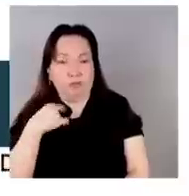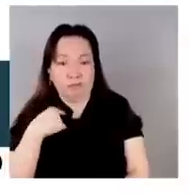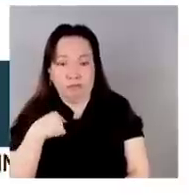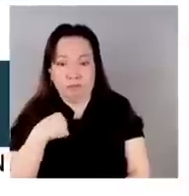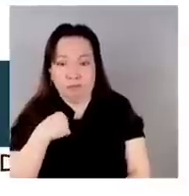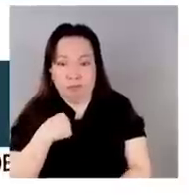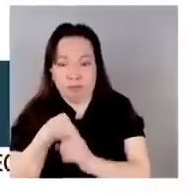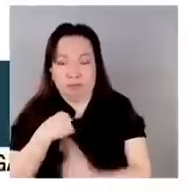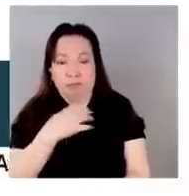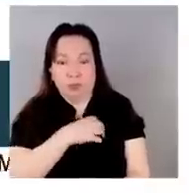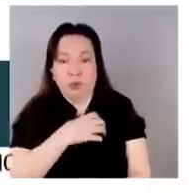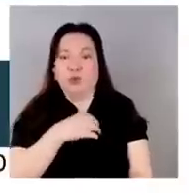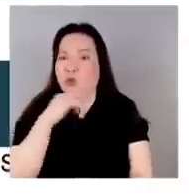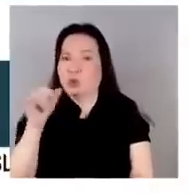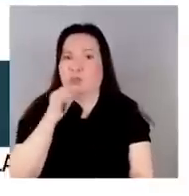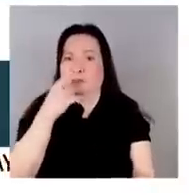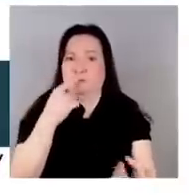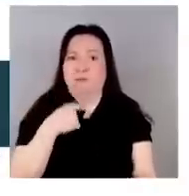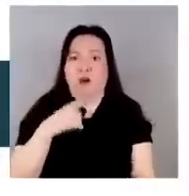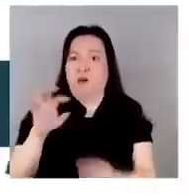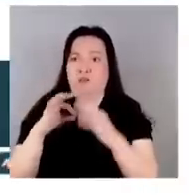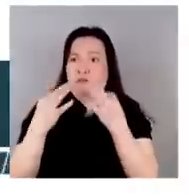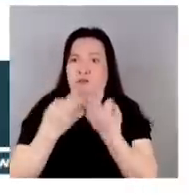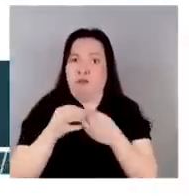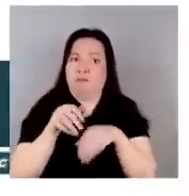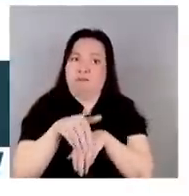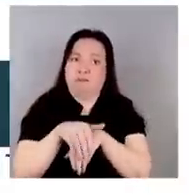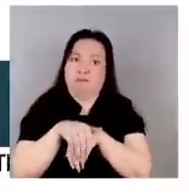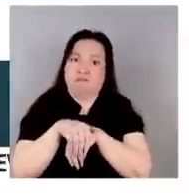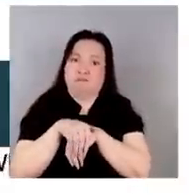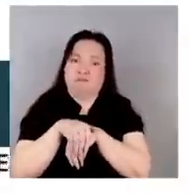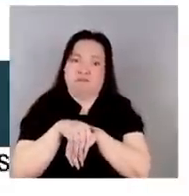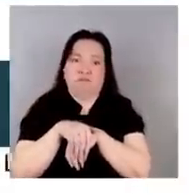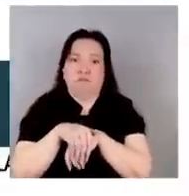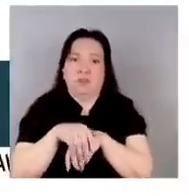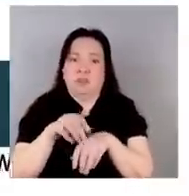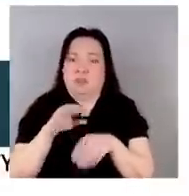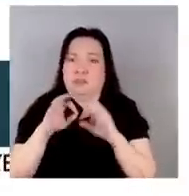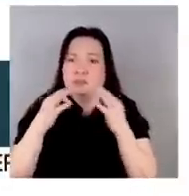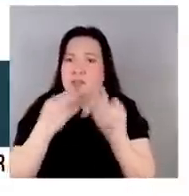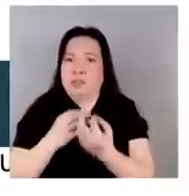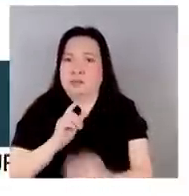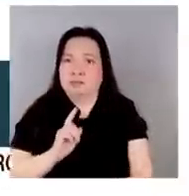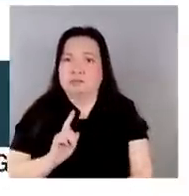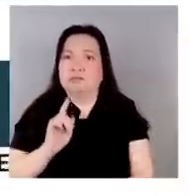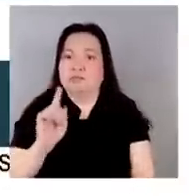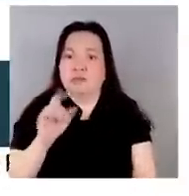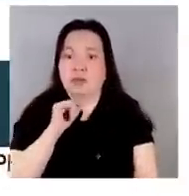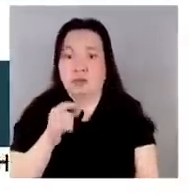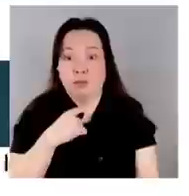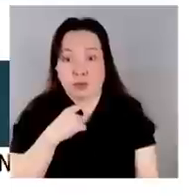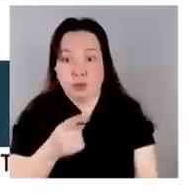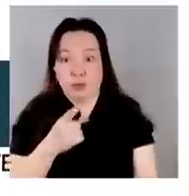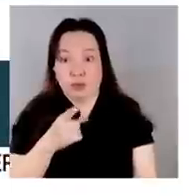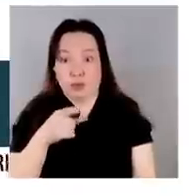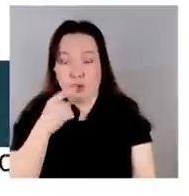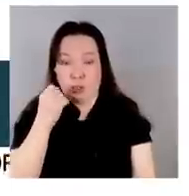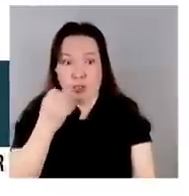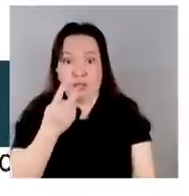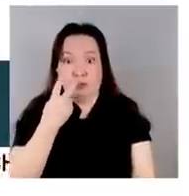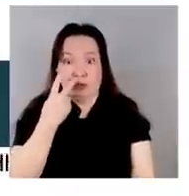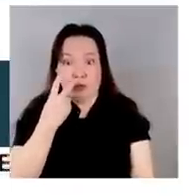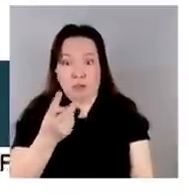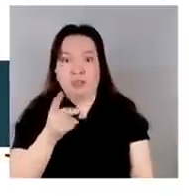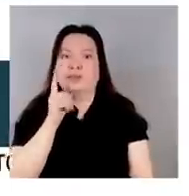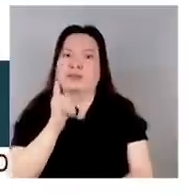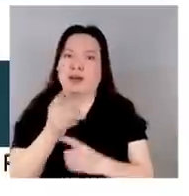said the same thing to me, that there is, you know, an unwillingness of families to come forward. But frankly, when you've seen your loved one, you